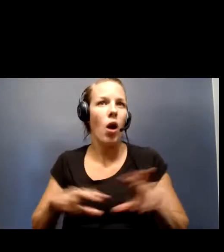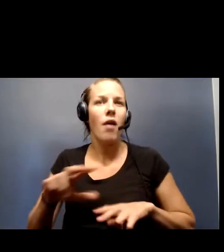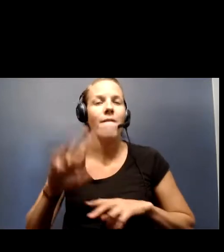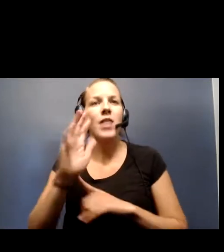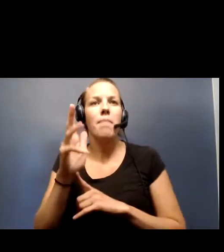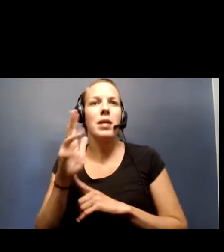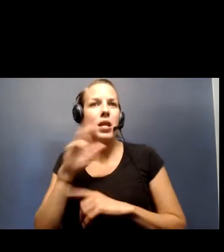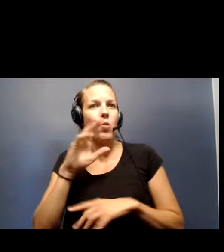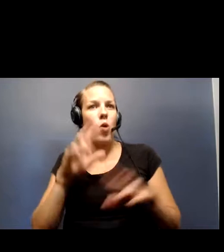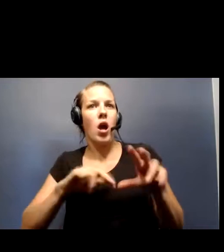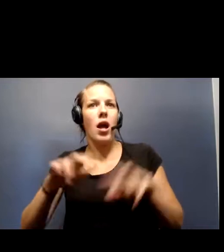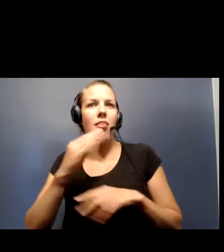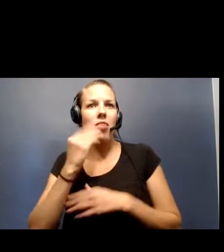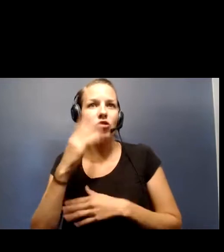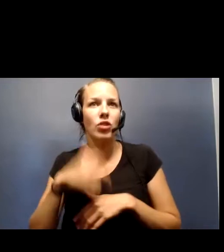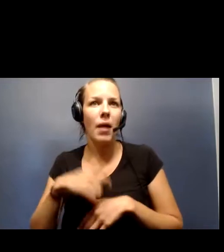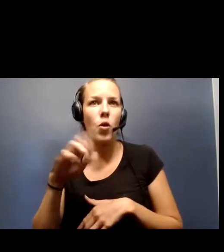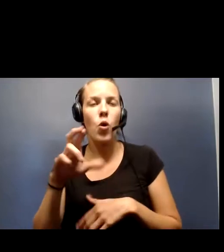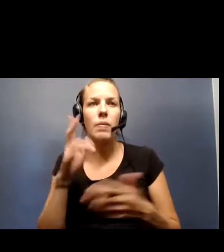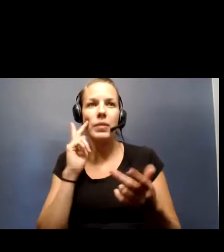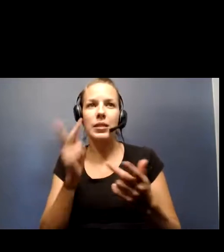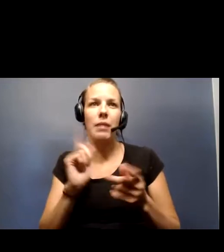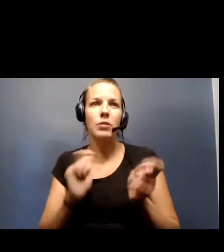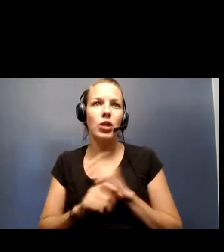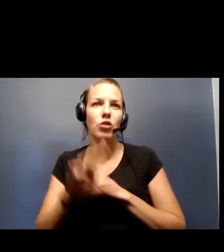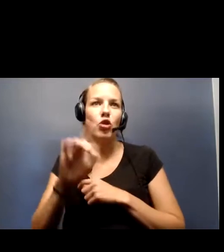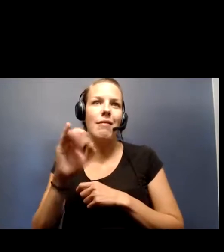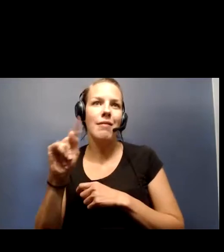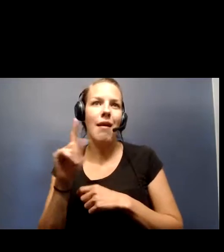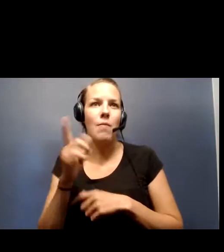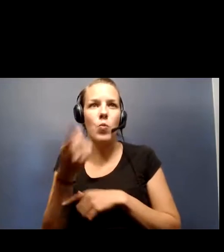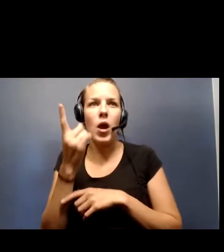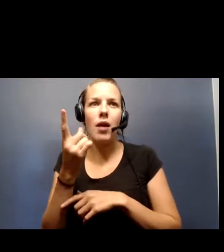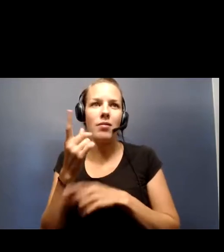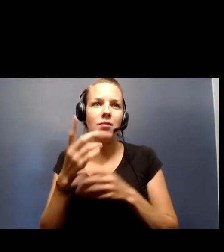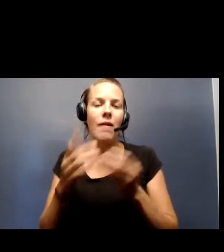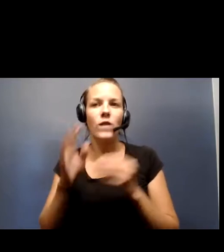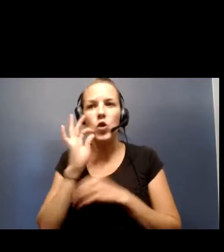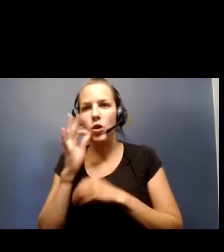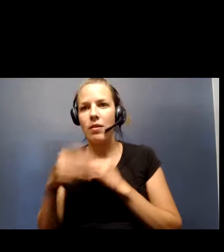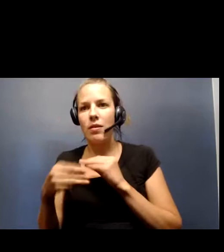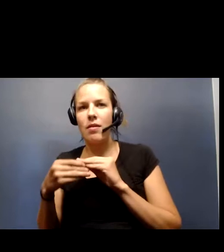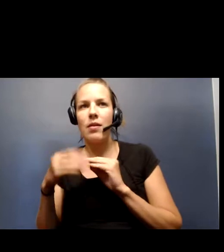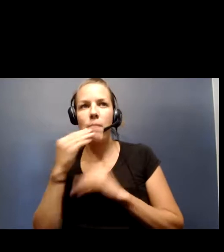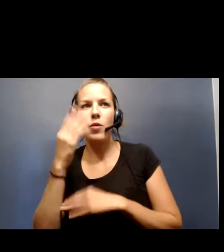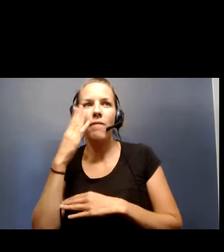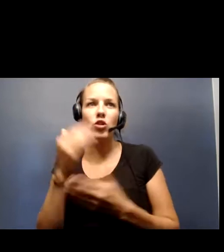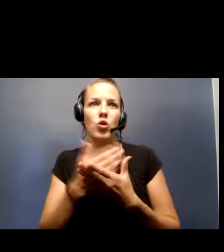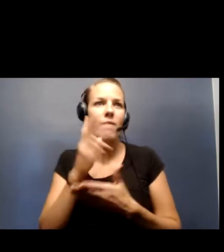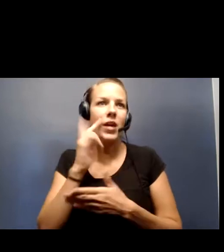at lunchtime. Or maybe you'd like to see some changes in your diet. Add one piece of fruit at breakfast and a new vegetable every day at